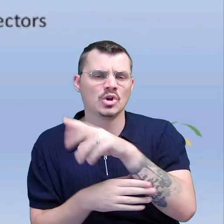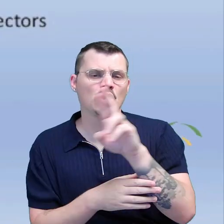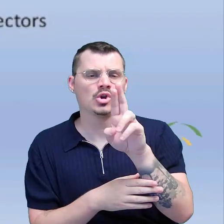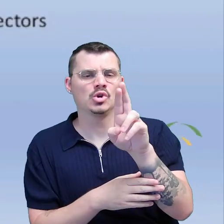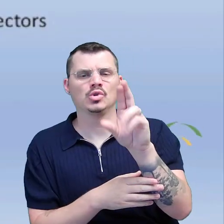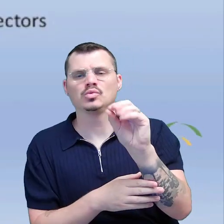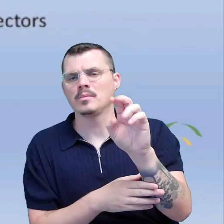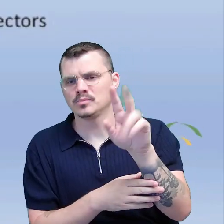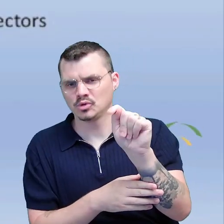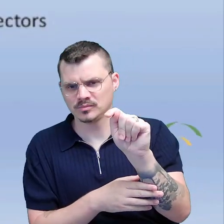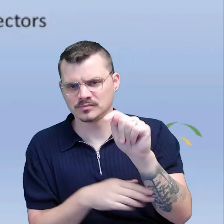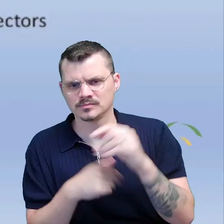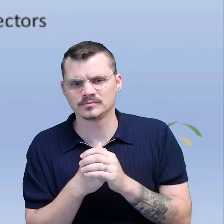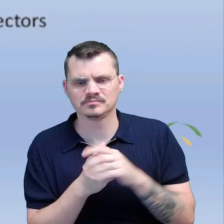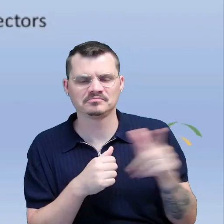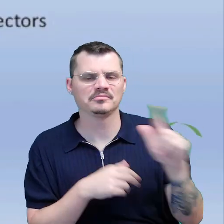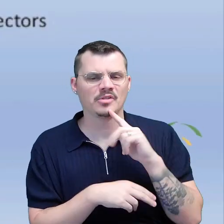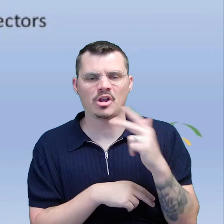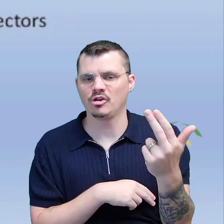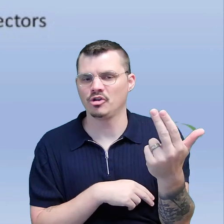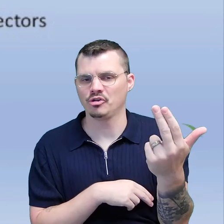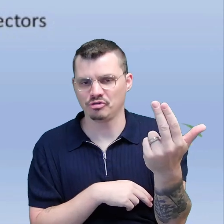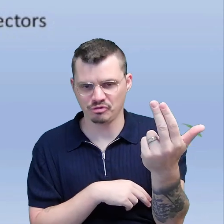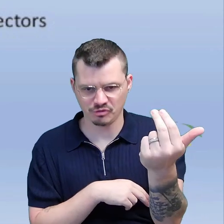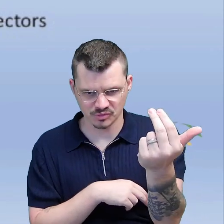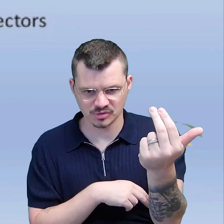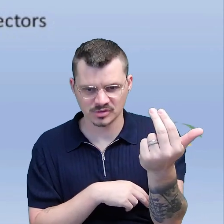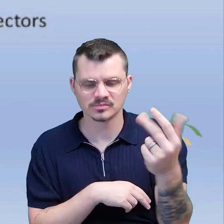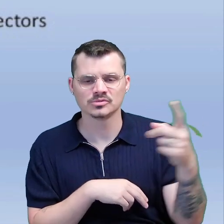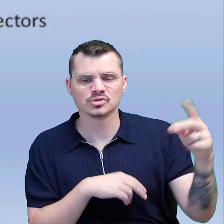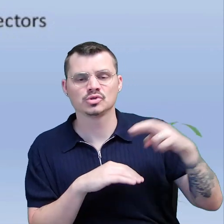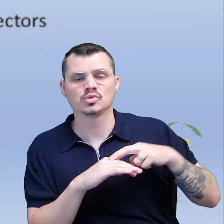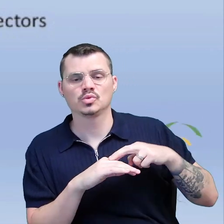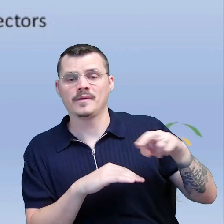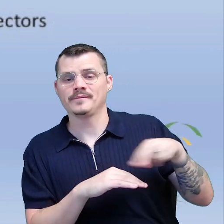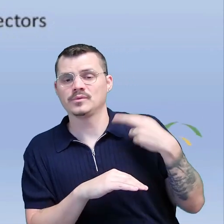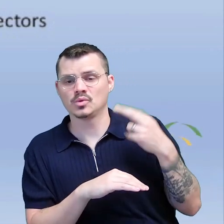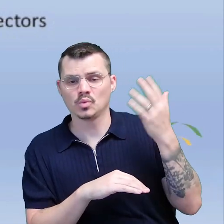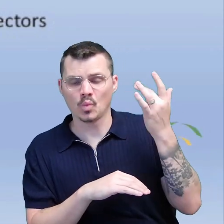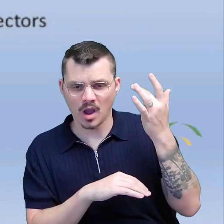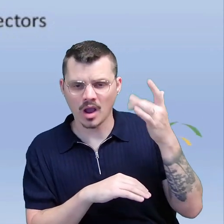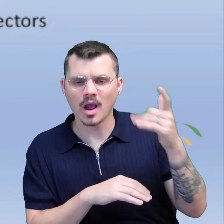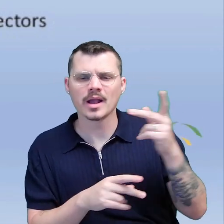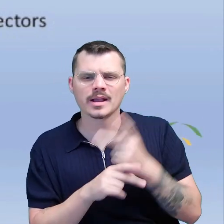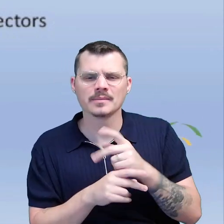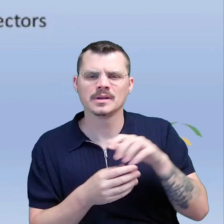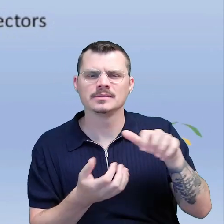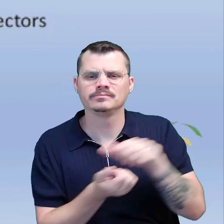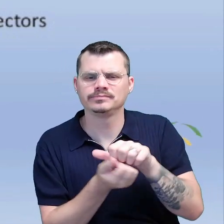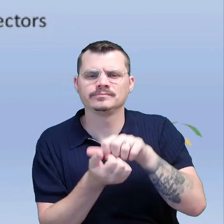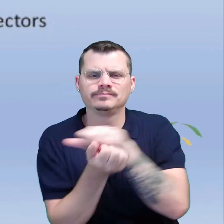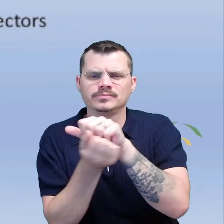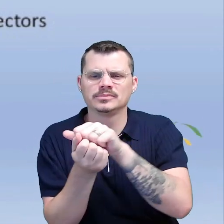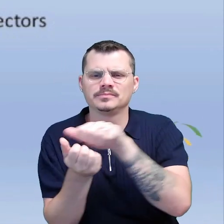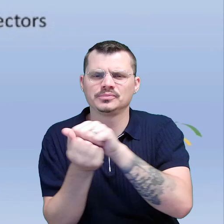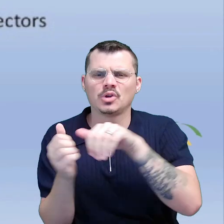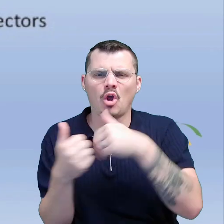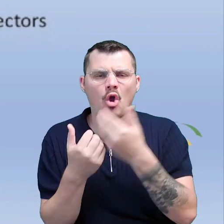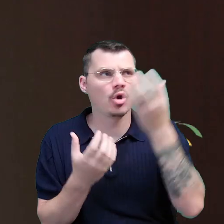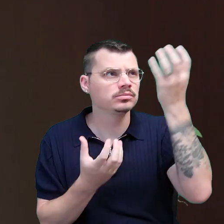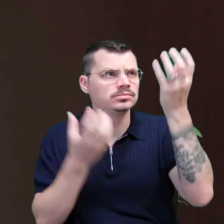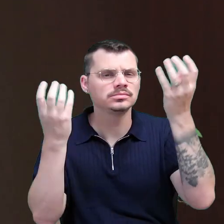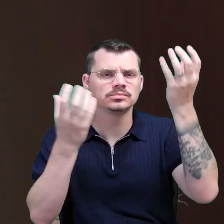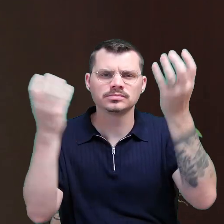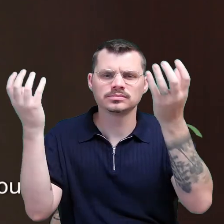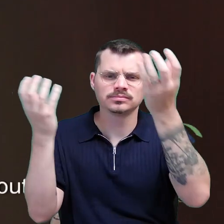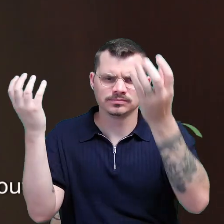Robert is 13 years old, and he's referred because he kept smashing up all the fixtures in his little